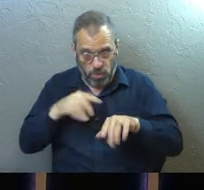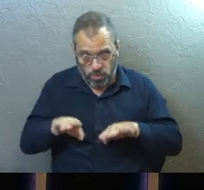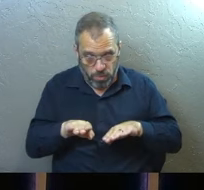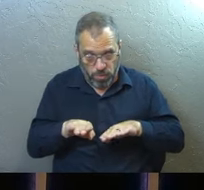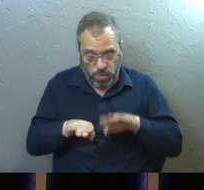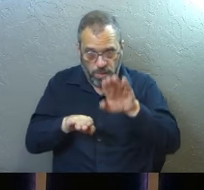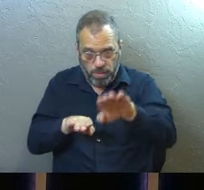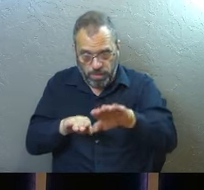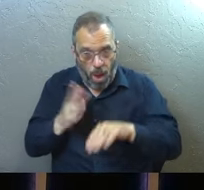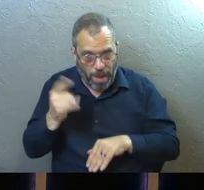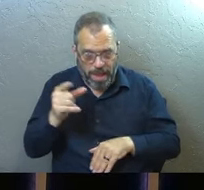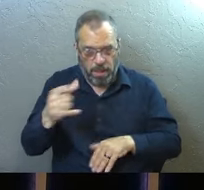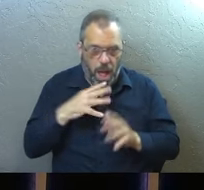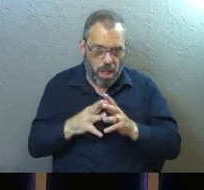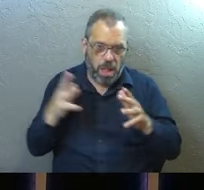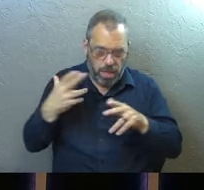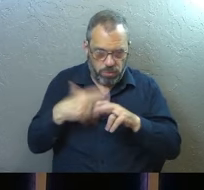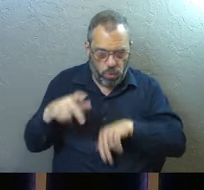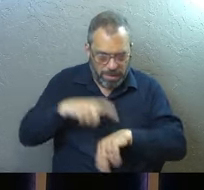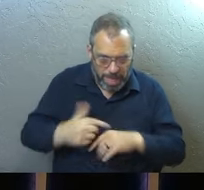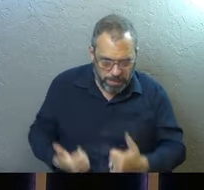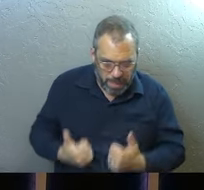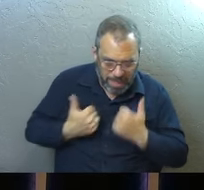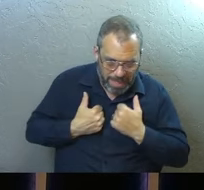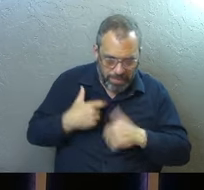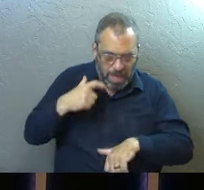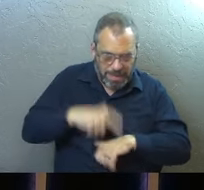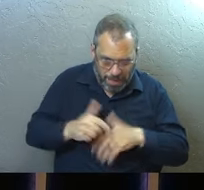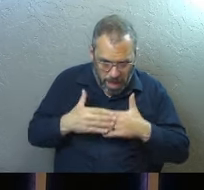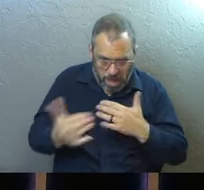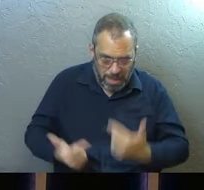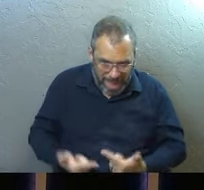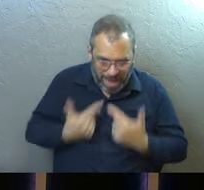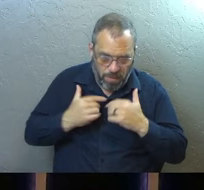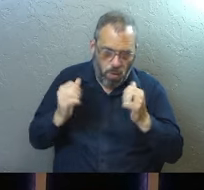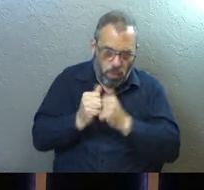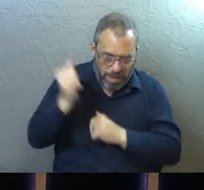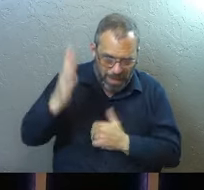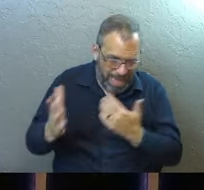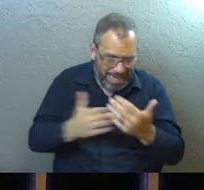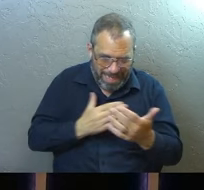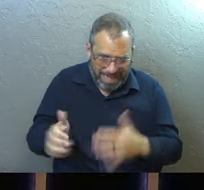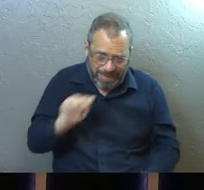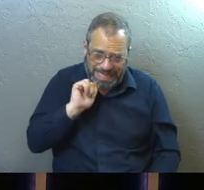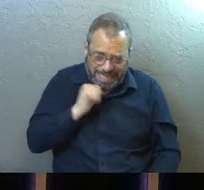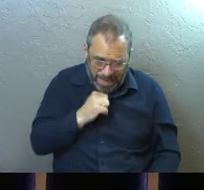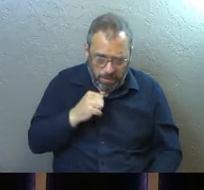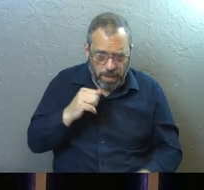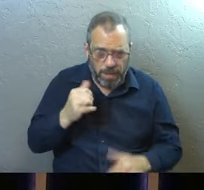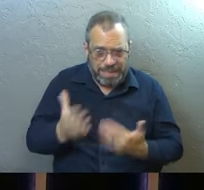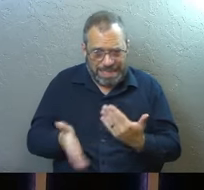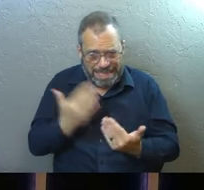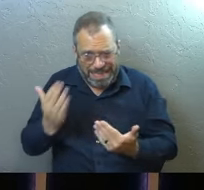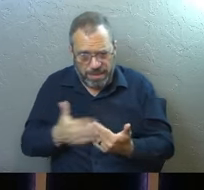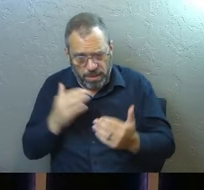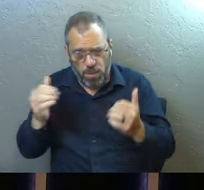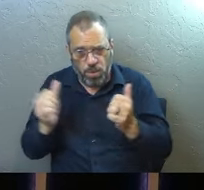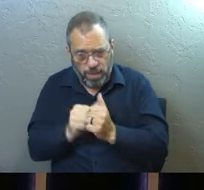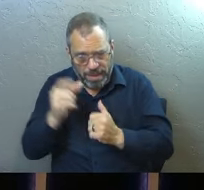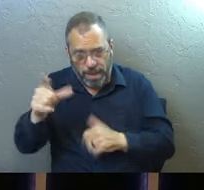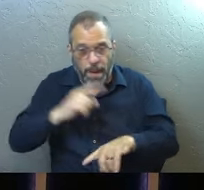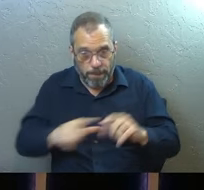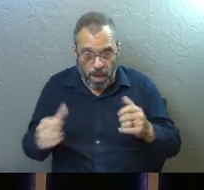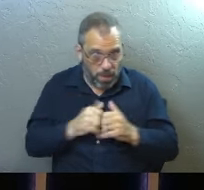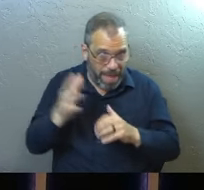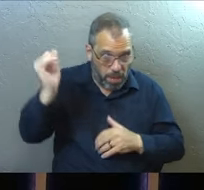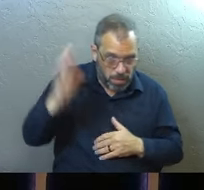step. Because we have such a short time to live, we should spend our remaining time with God. Even suffering will be easier when we are with him.